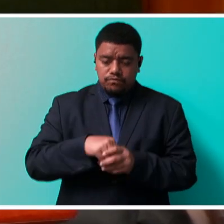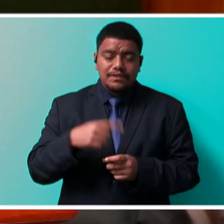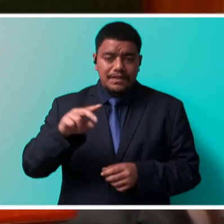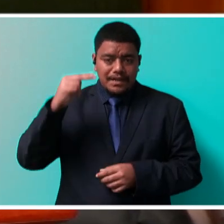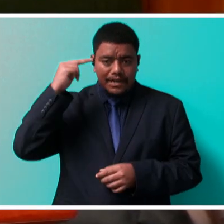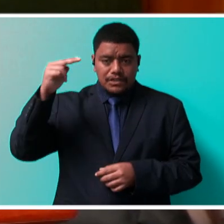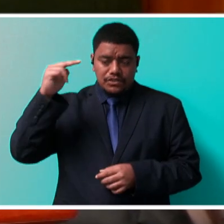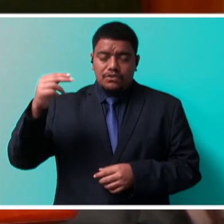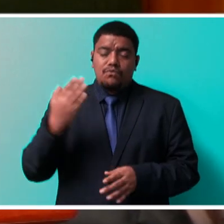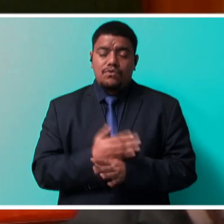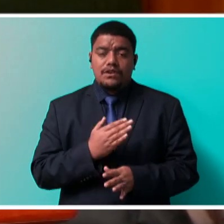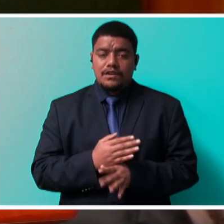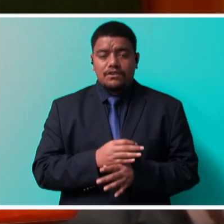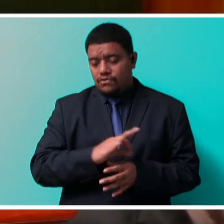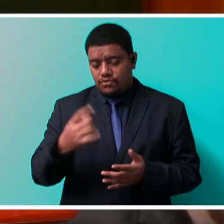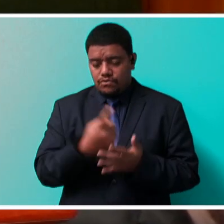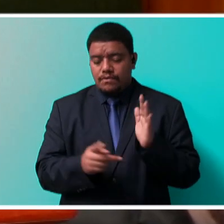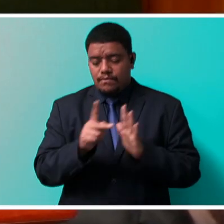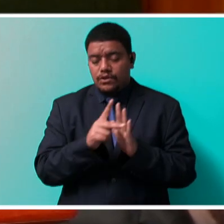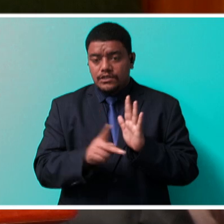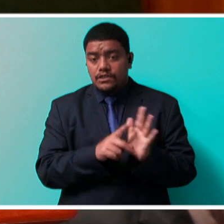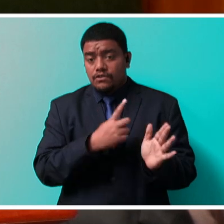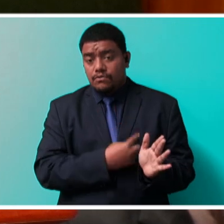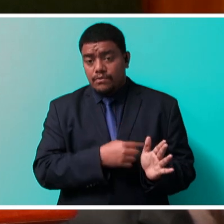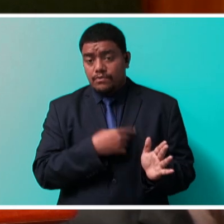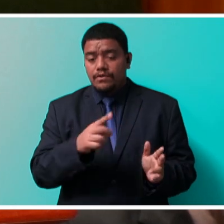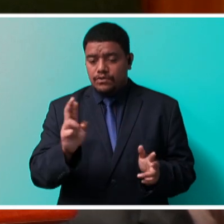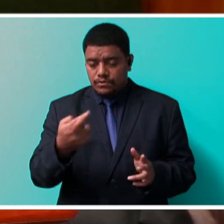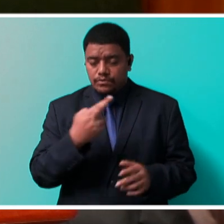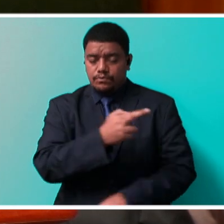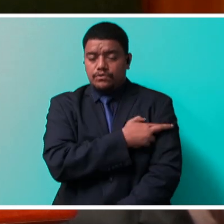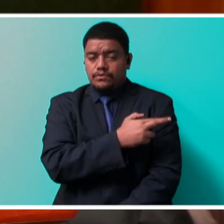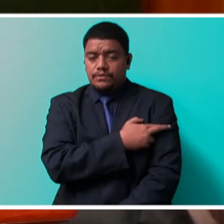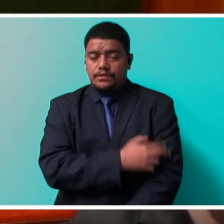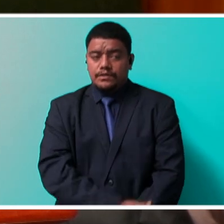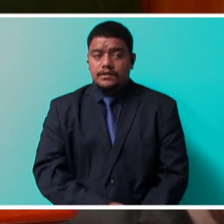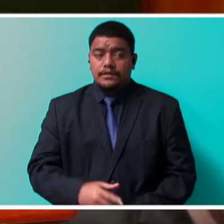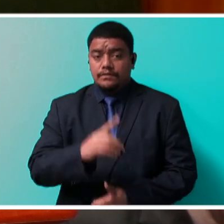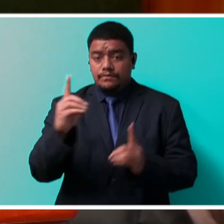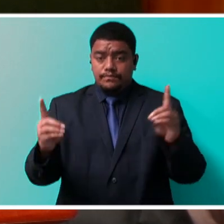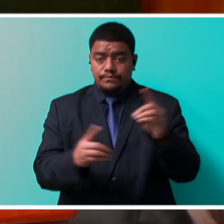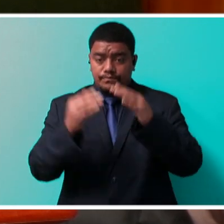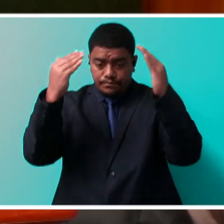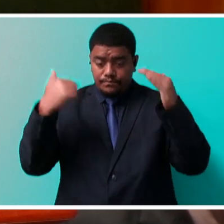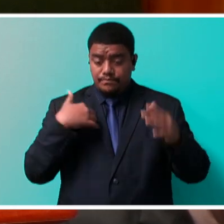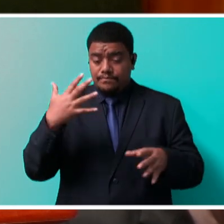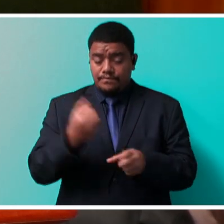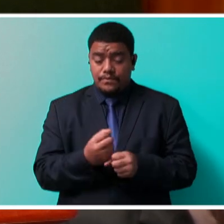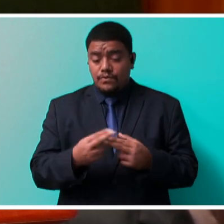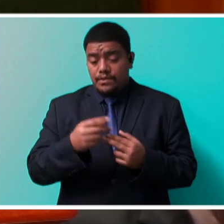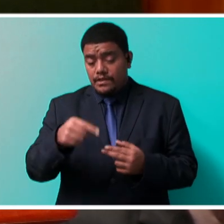life. This is not only a policy commitment, it is our responsibility. Madam Deputy Speaker, I conclude with